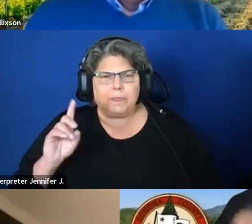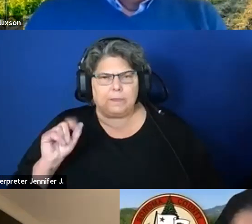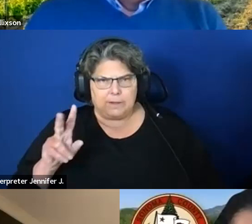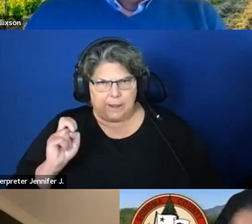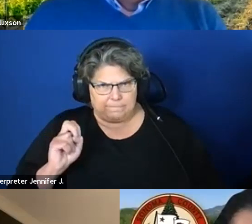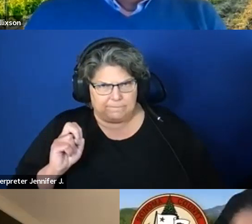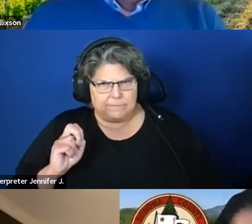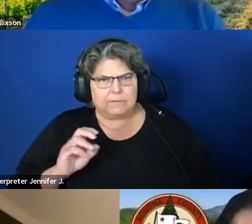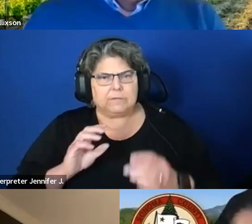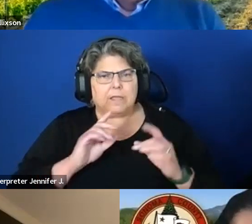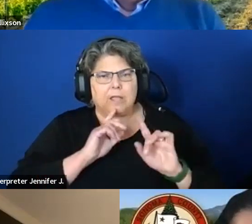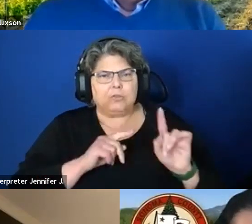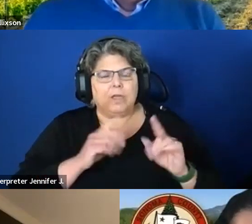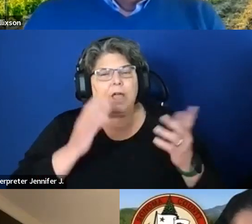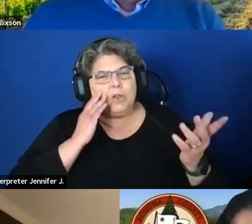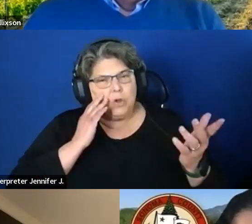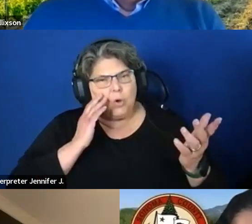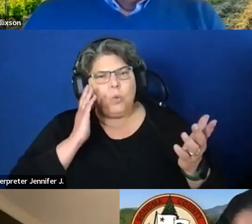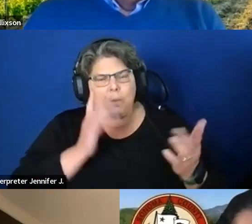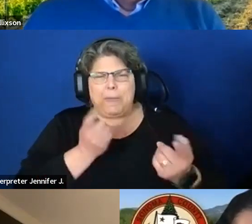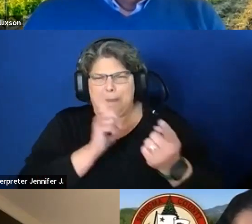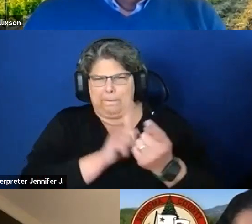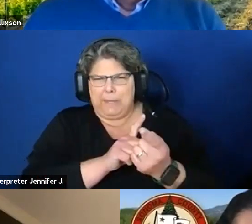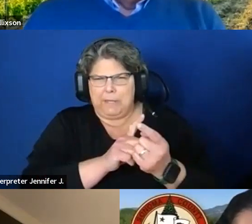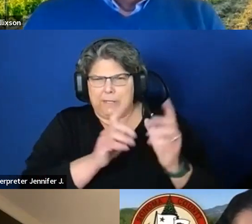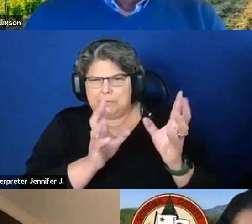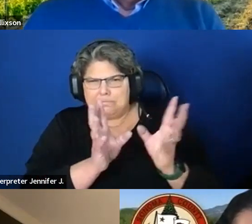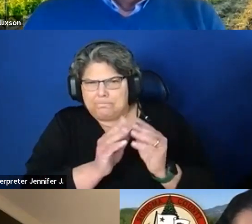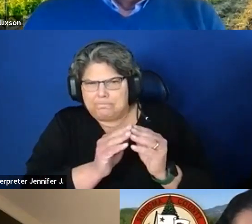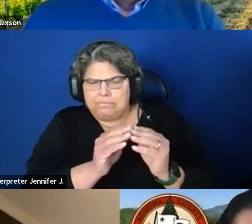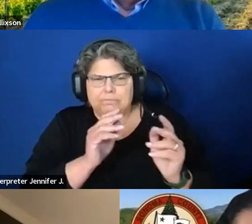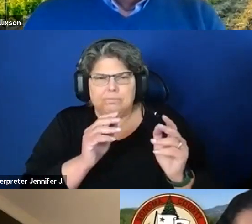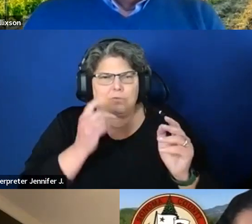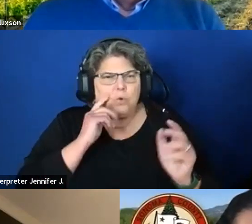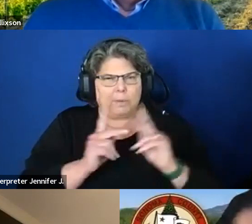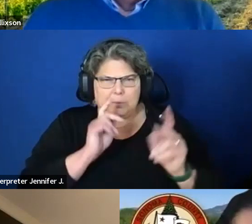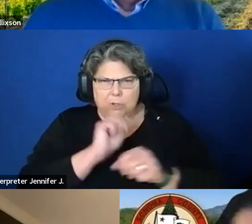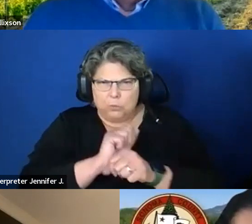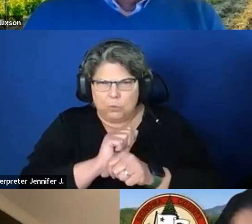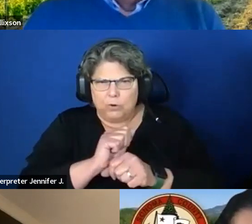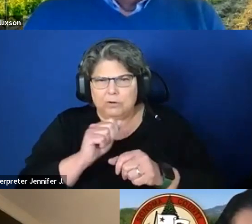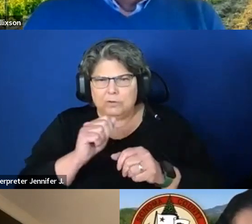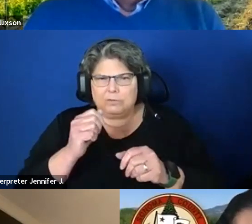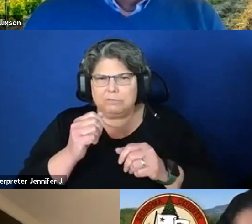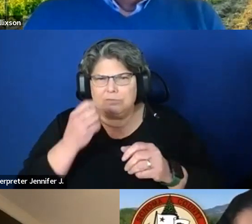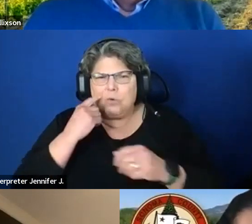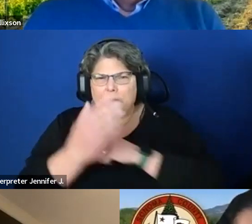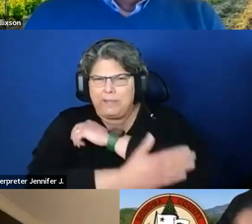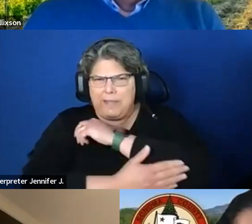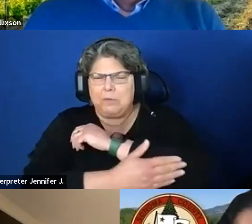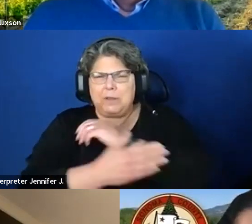I know this will be a meet and confer issue with folks who are county employees, and it may be best to leave it to